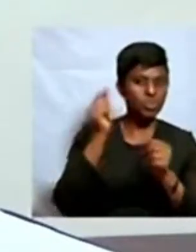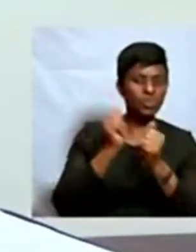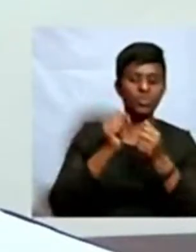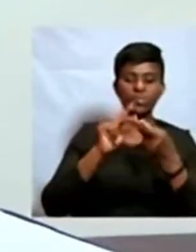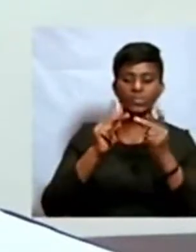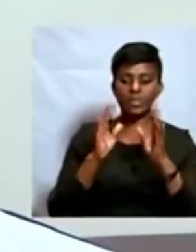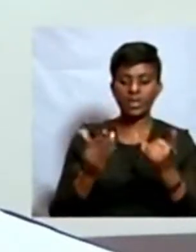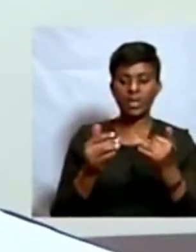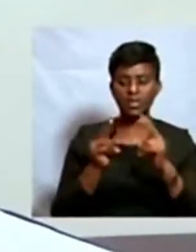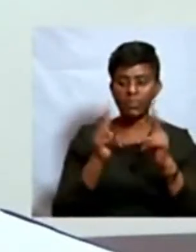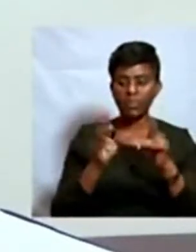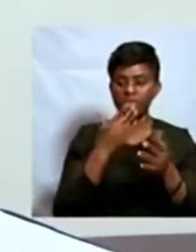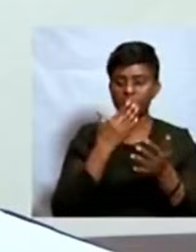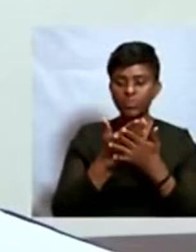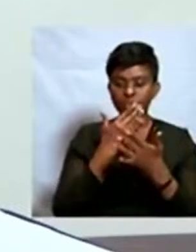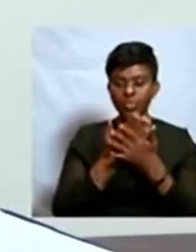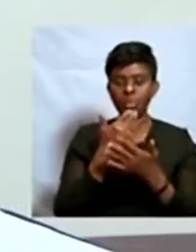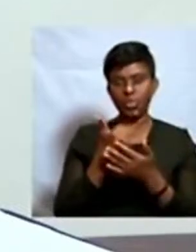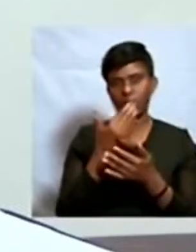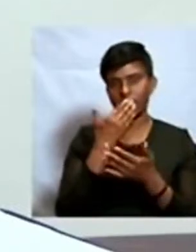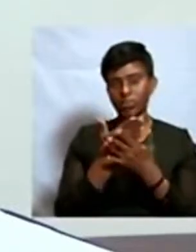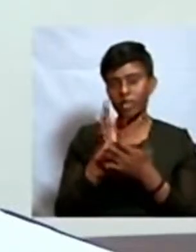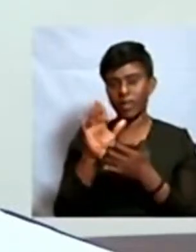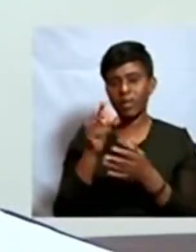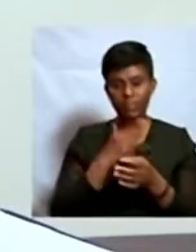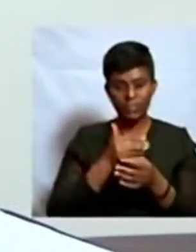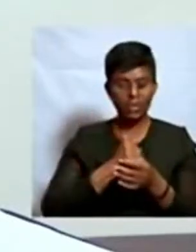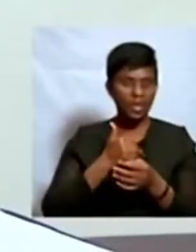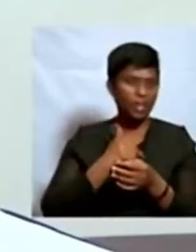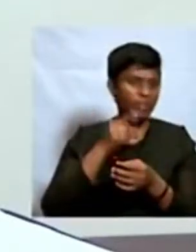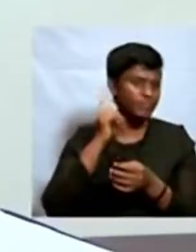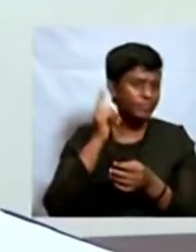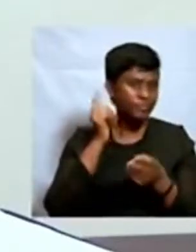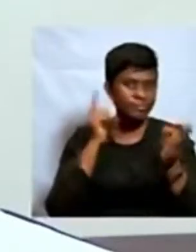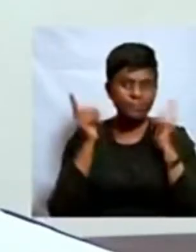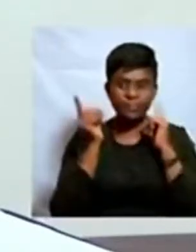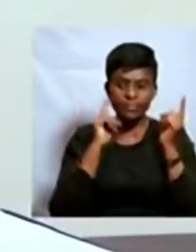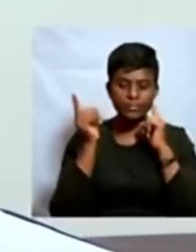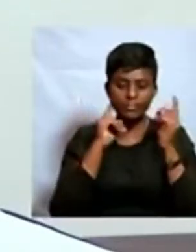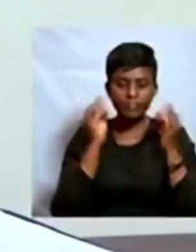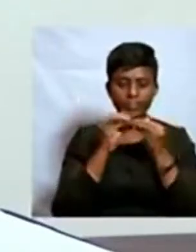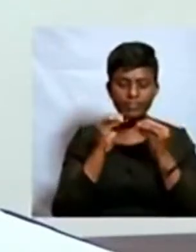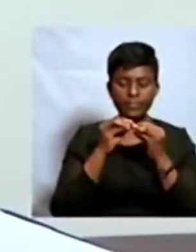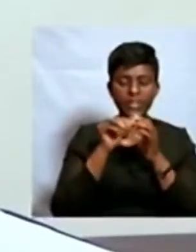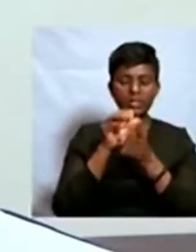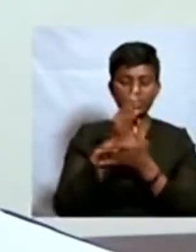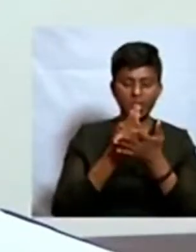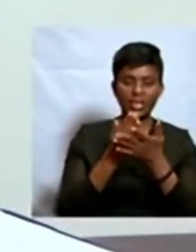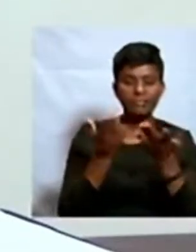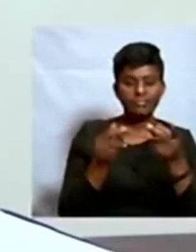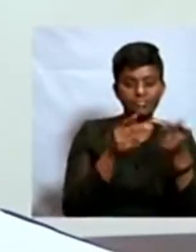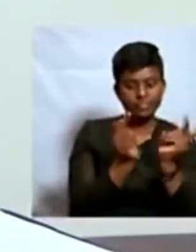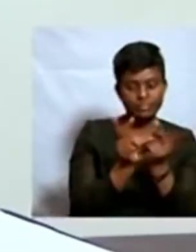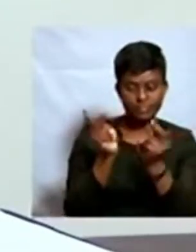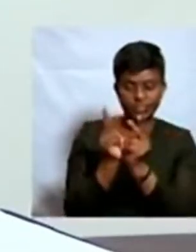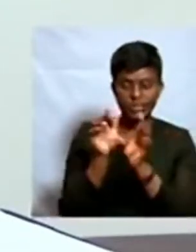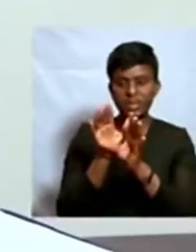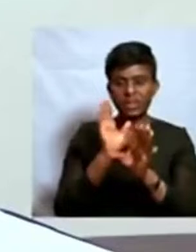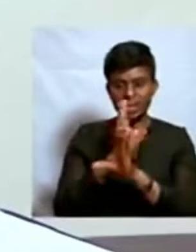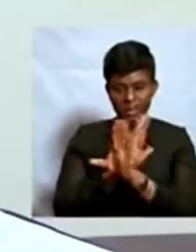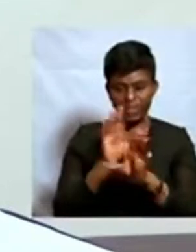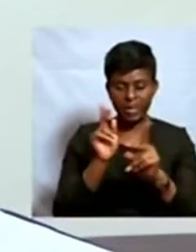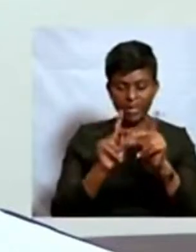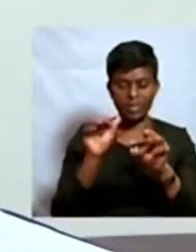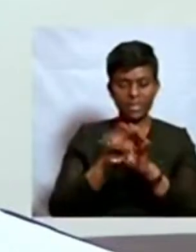So it is very much a good thing. I have heard the mamas in some quarters of the Zambian people, especially